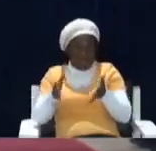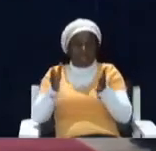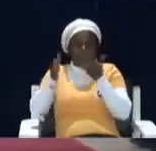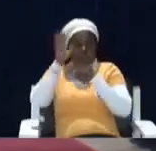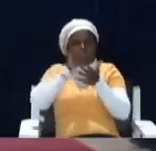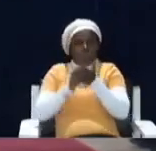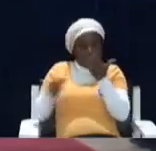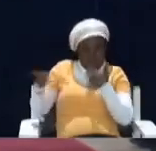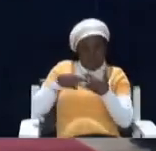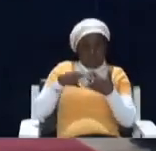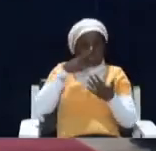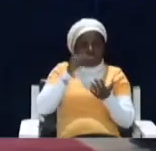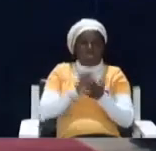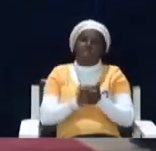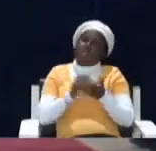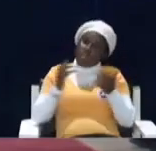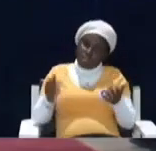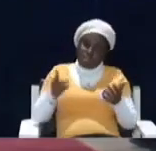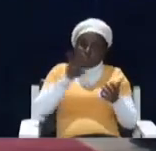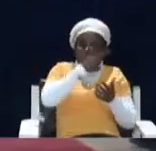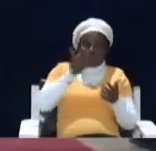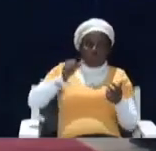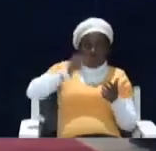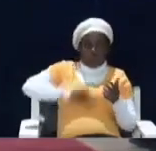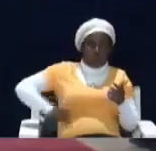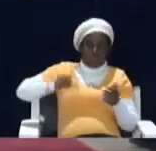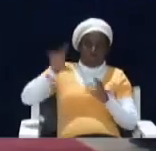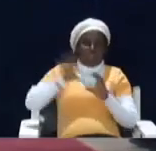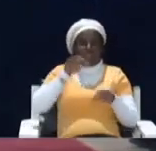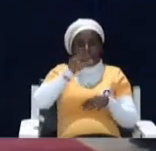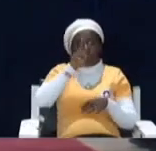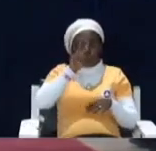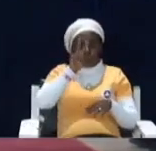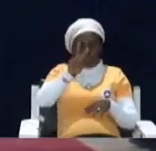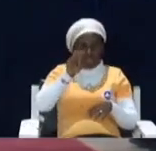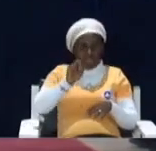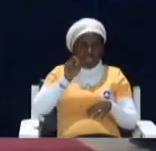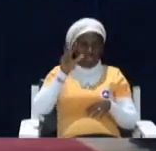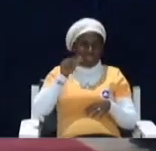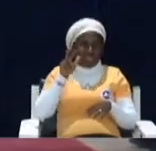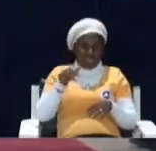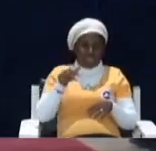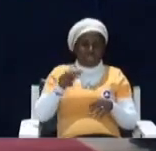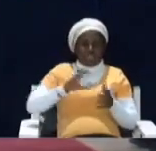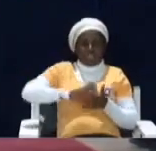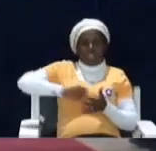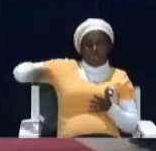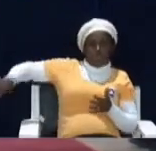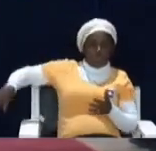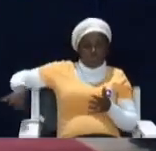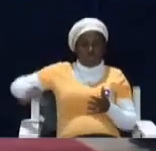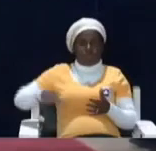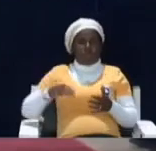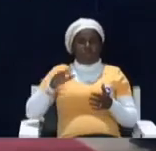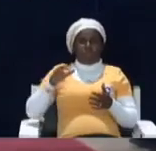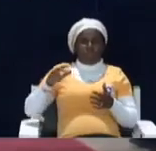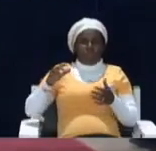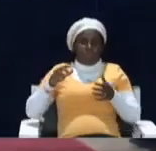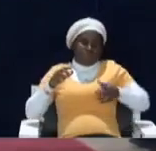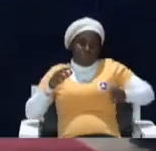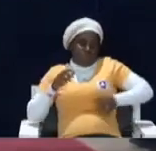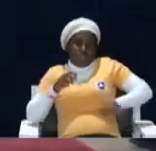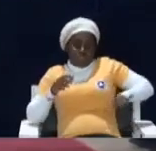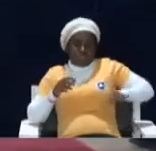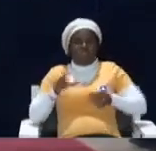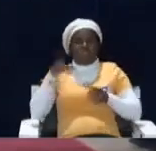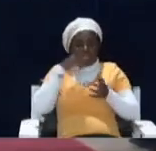that as a result of the surgery that I did in 2013, where my left ovary was removed, that I wanted a replacement. And